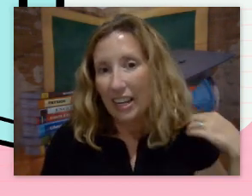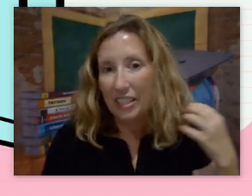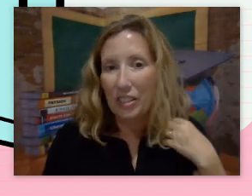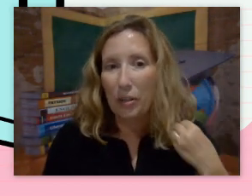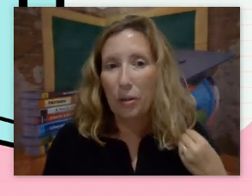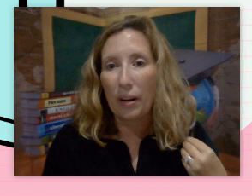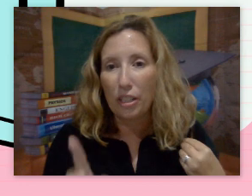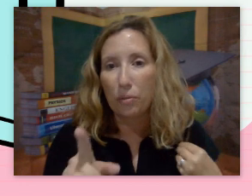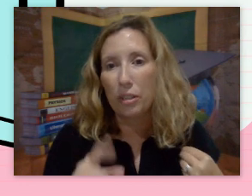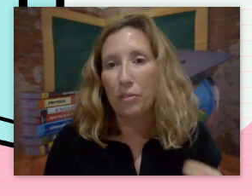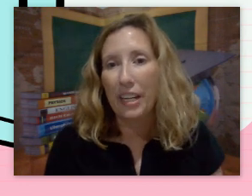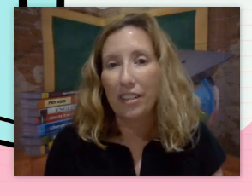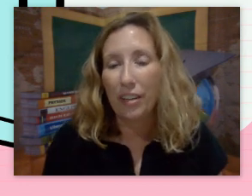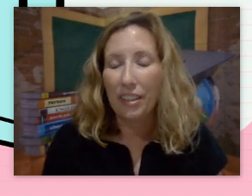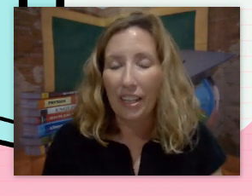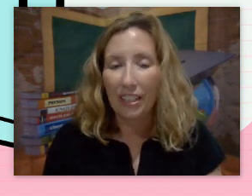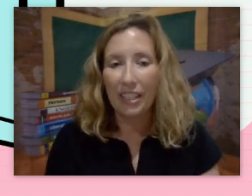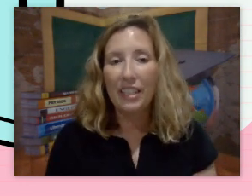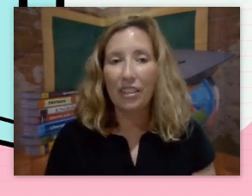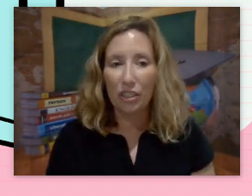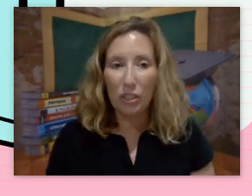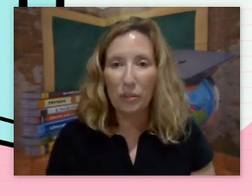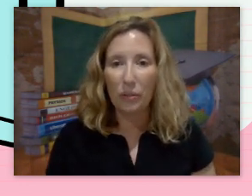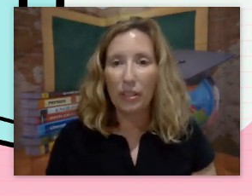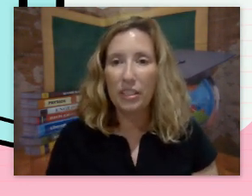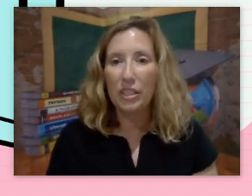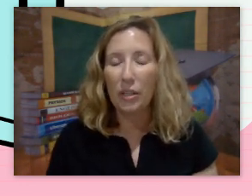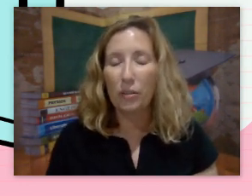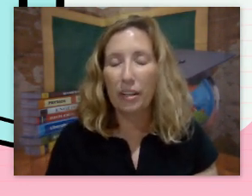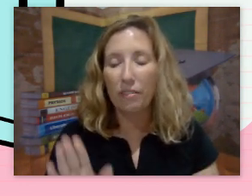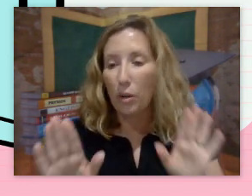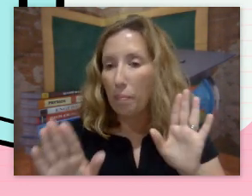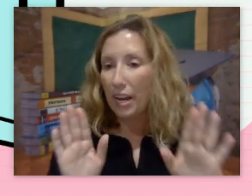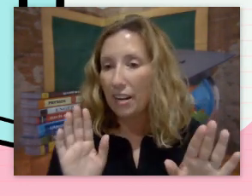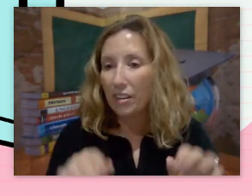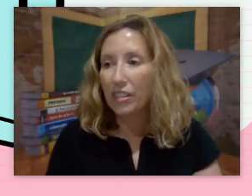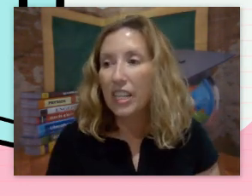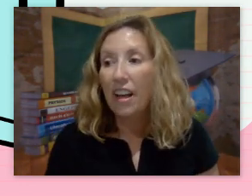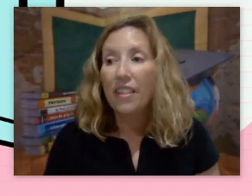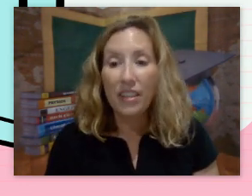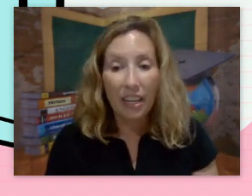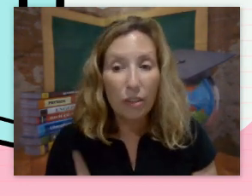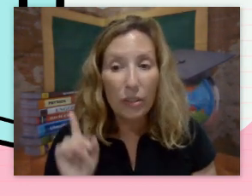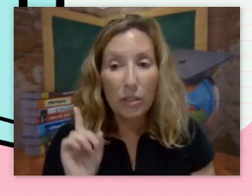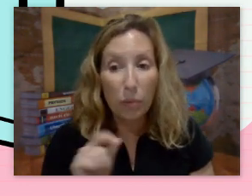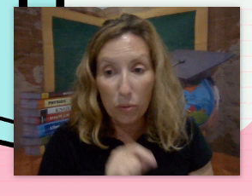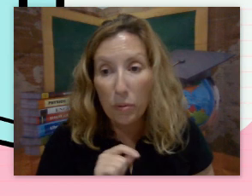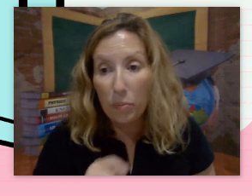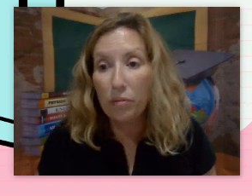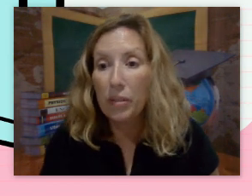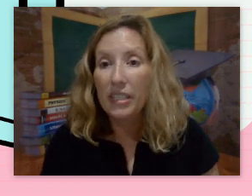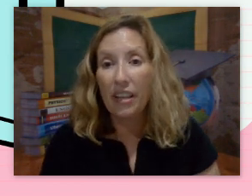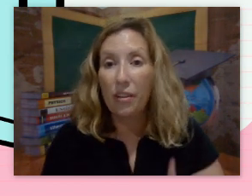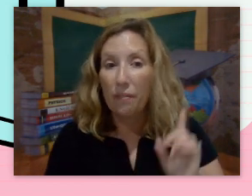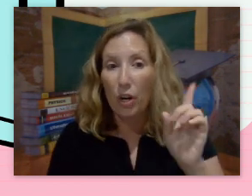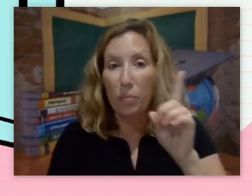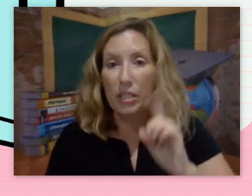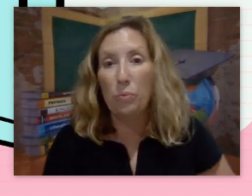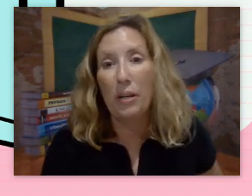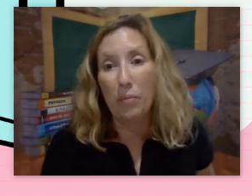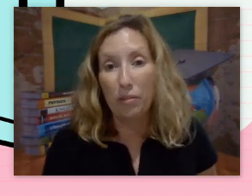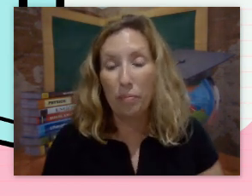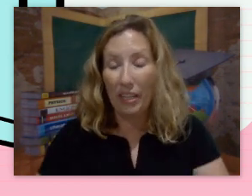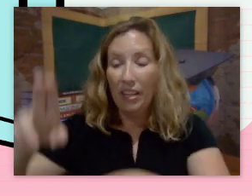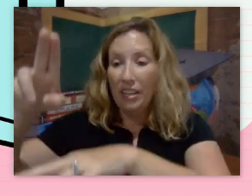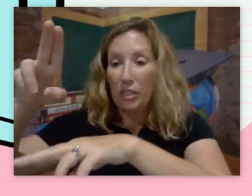lessons. And so I just want to reiterate that here too. So noun verb pairs, the noun is multiple movements and the verb